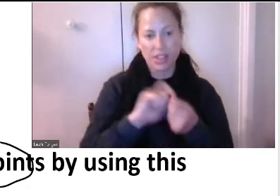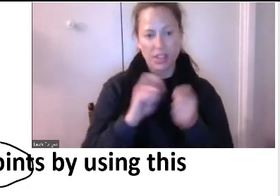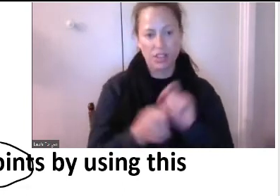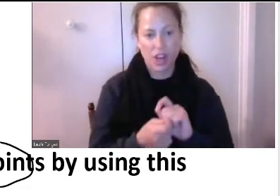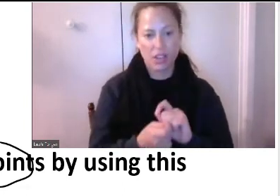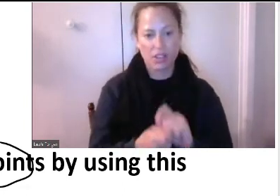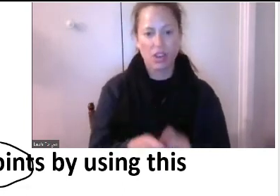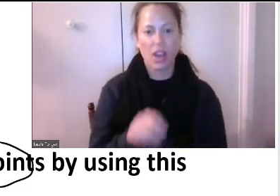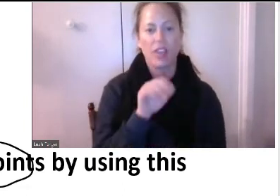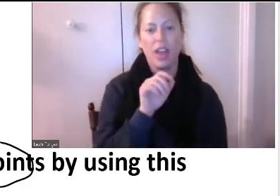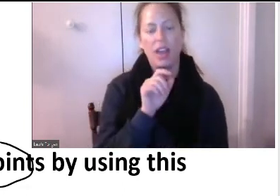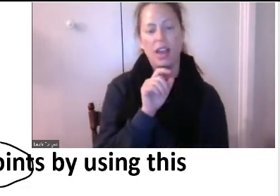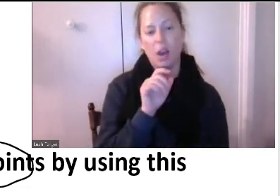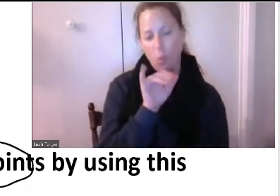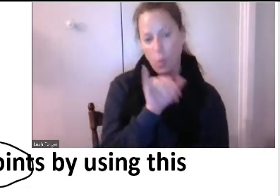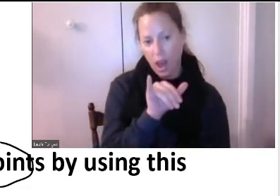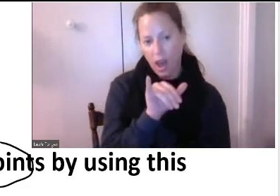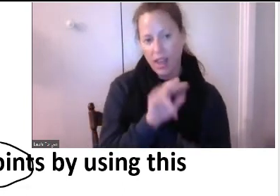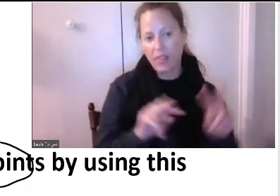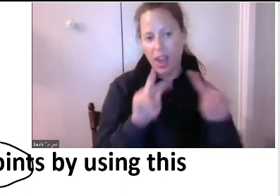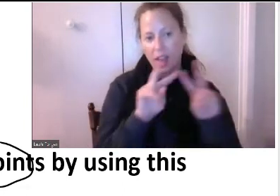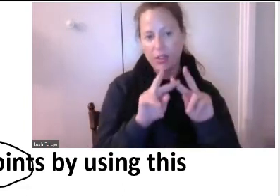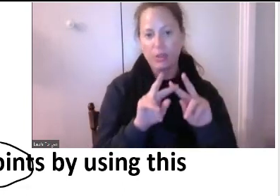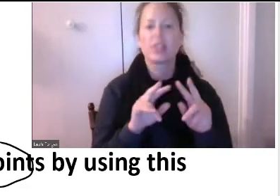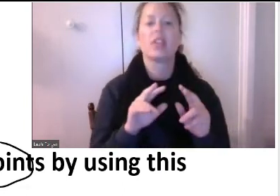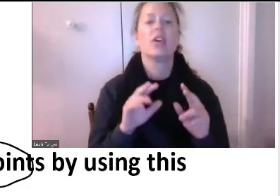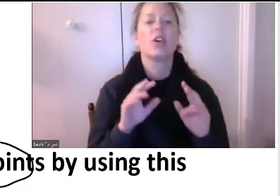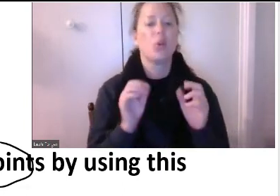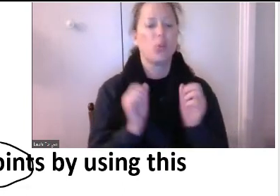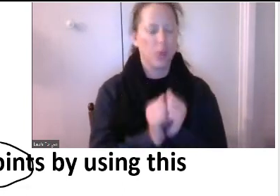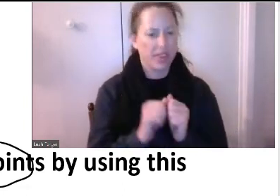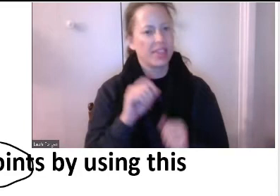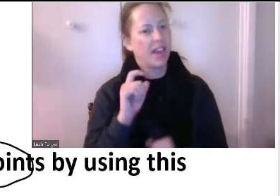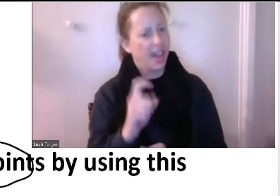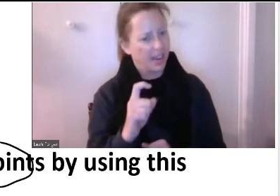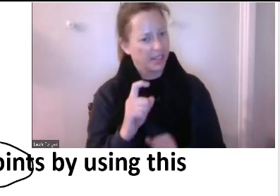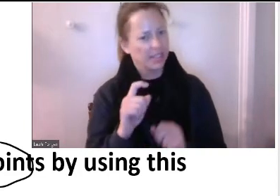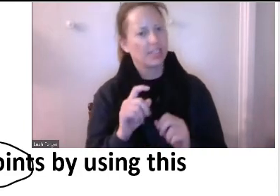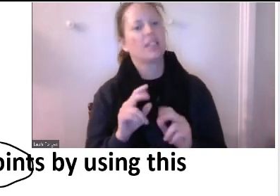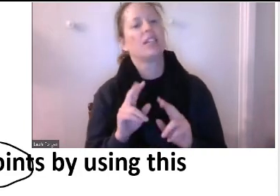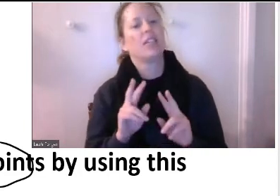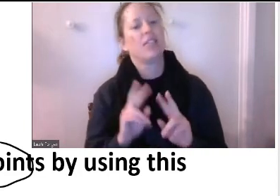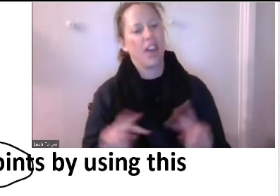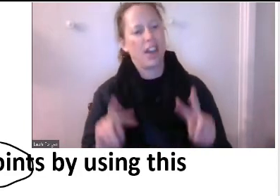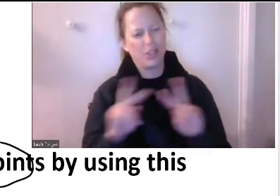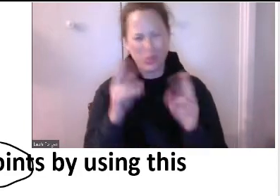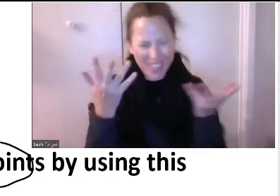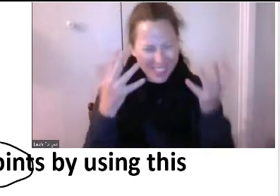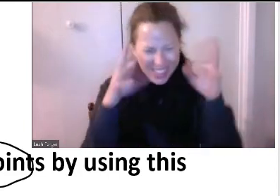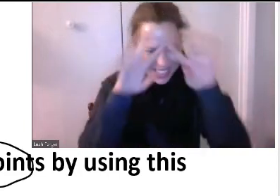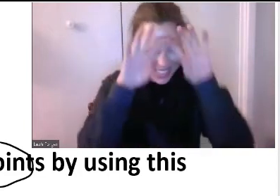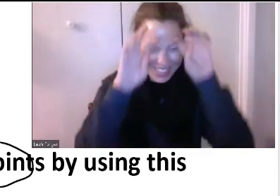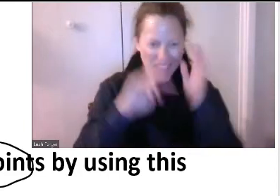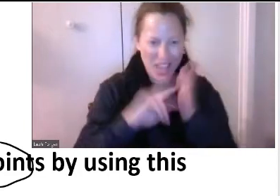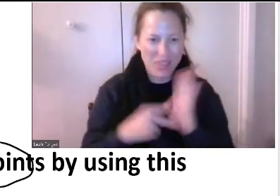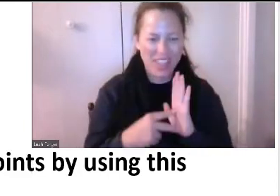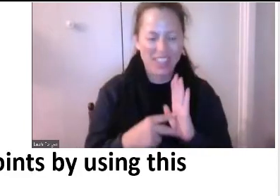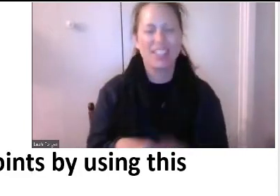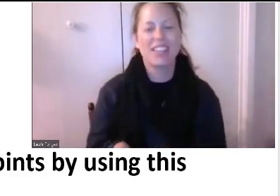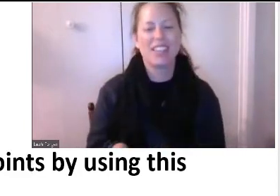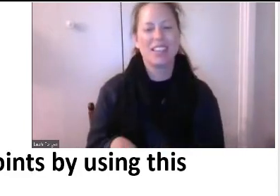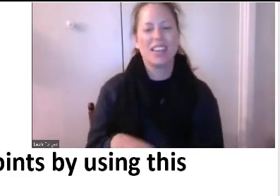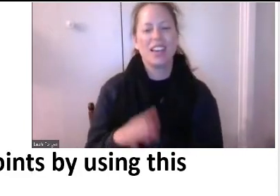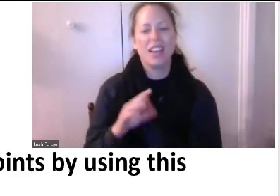x values with the 2 points that are given to you. But what? What does that even mean? Well, let's give you an